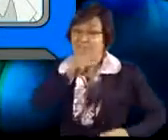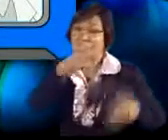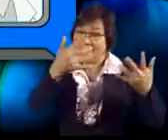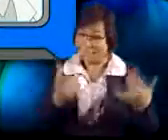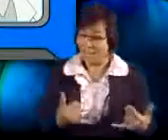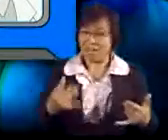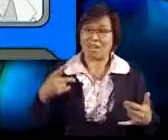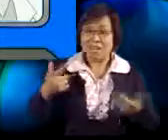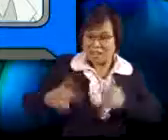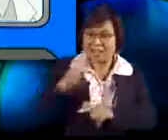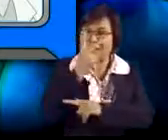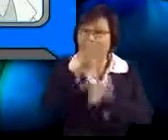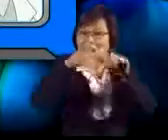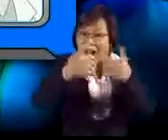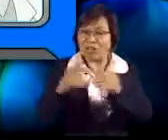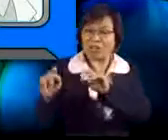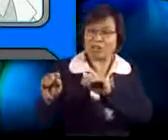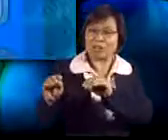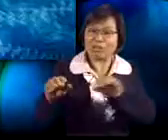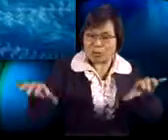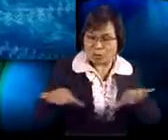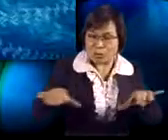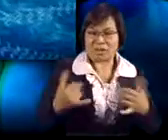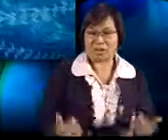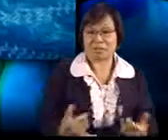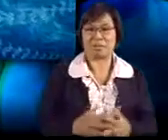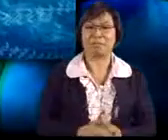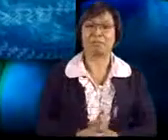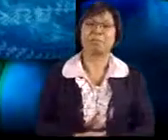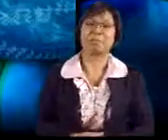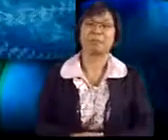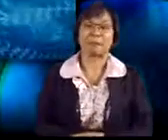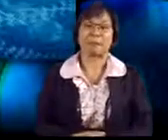Now, let's see how we are going to do it.